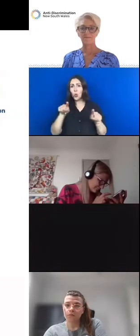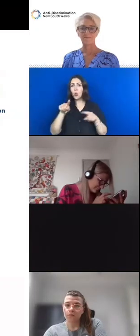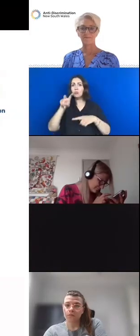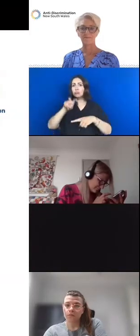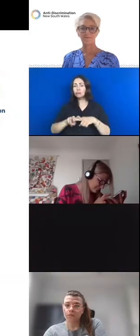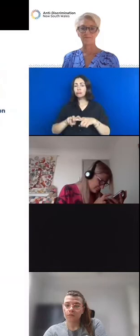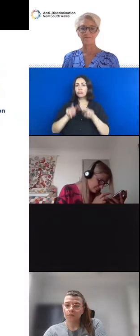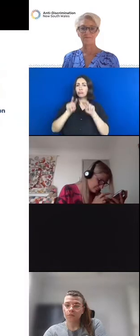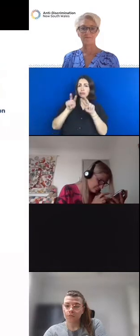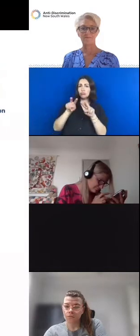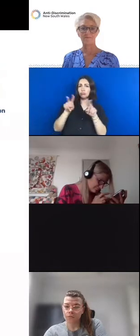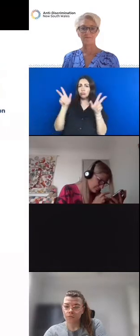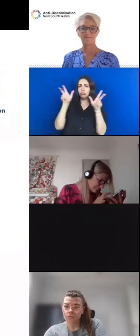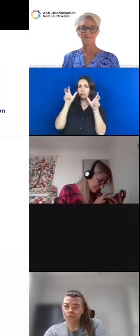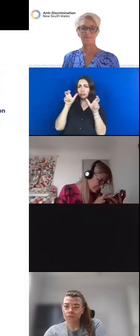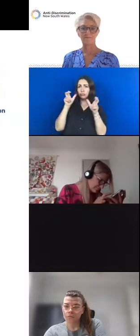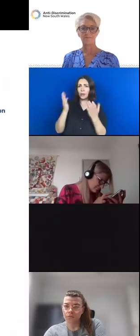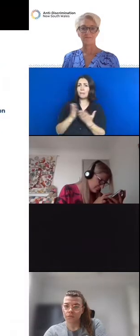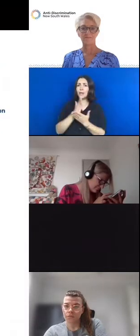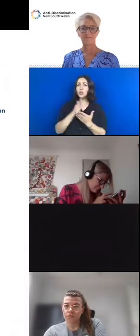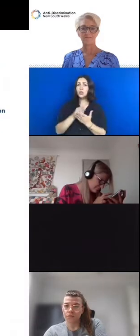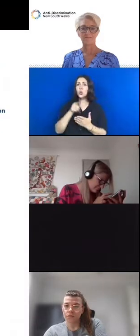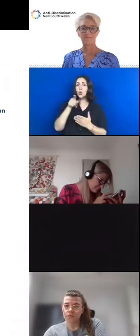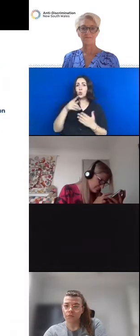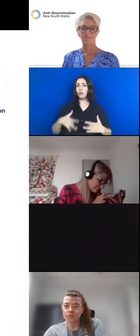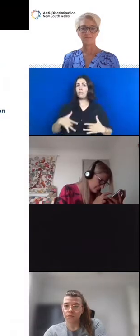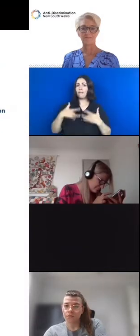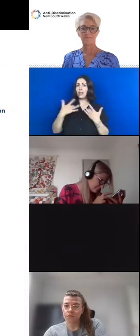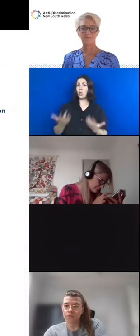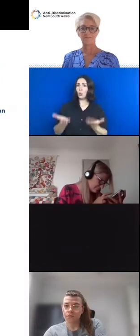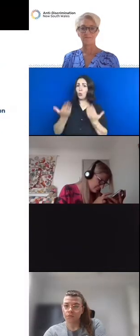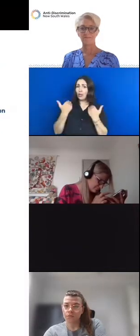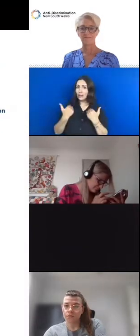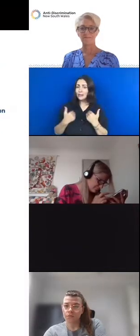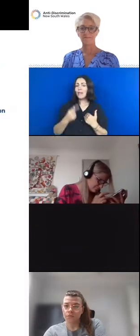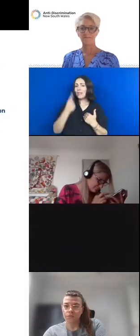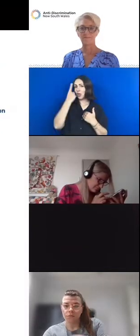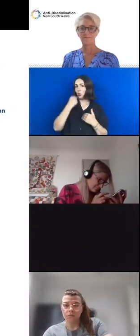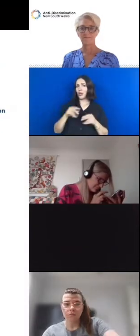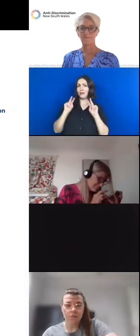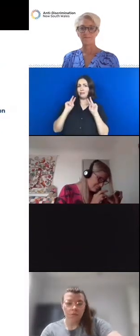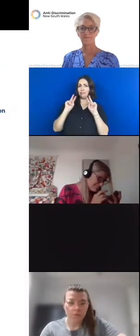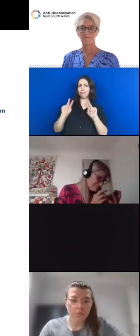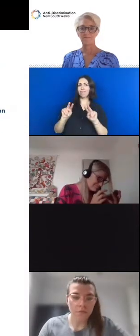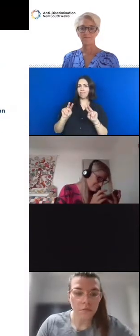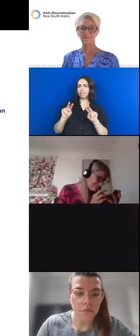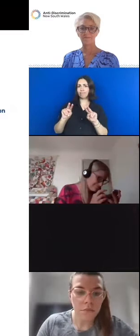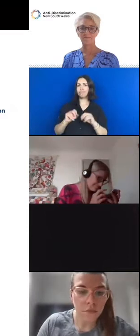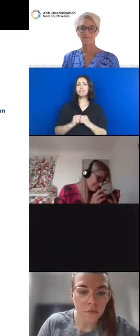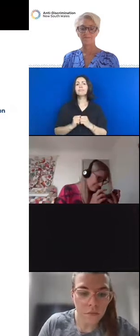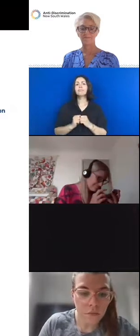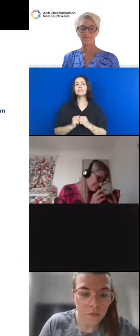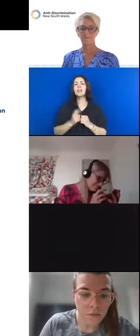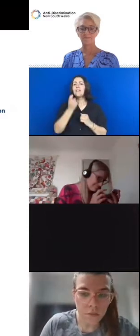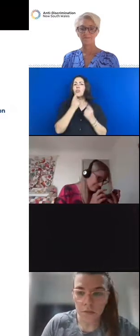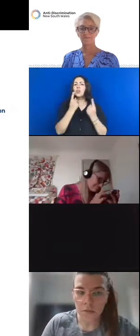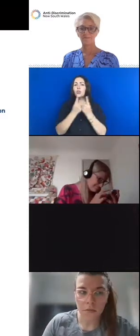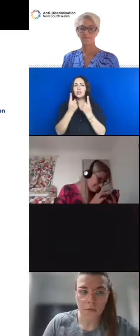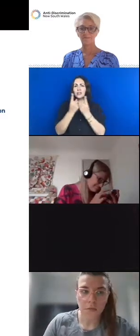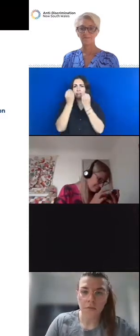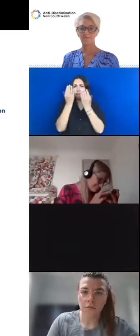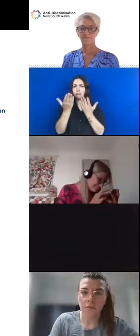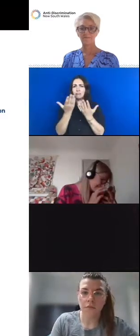welcomed and able to effectively participate. We've just got a few hints about